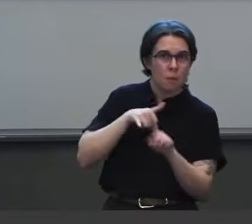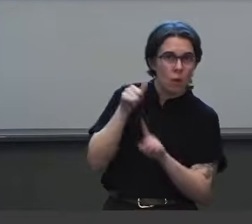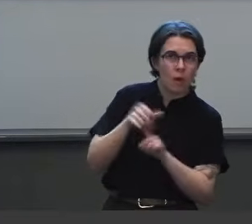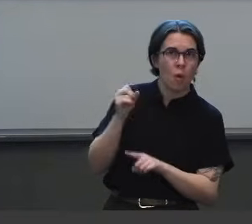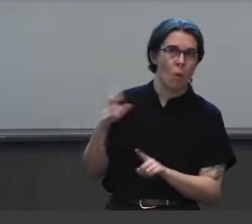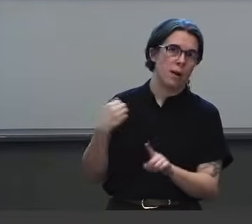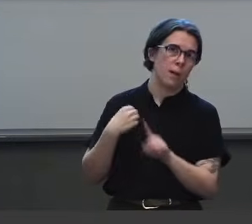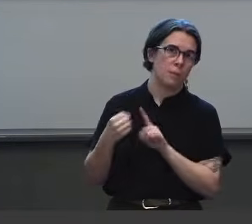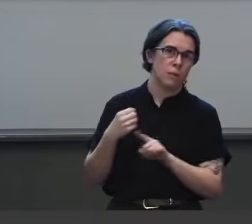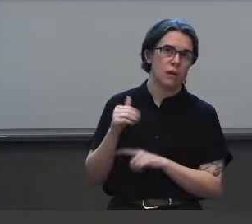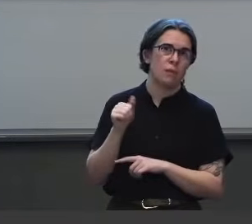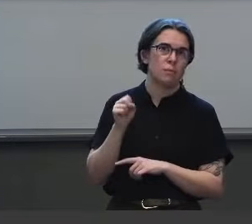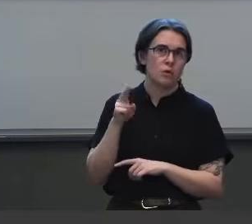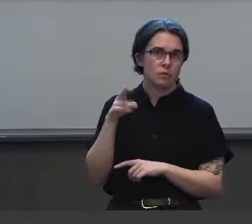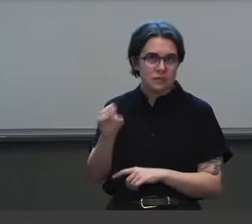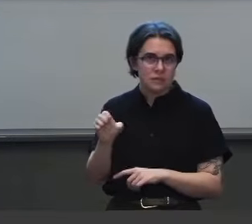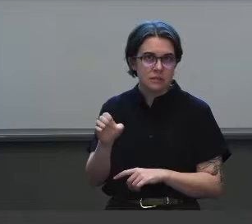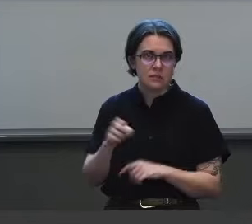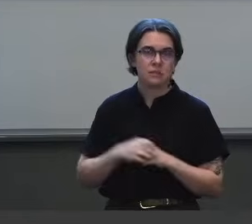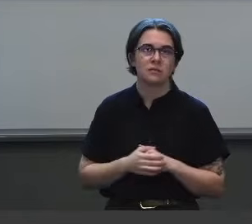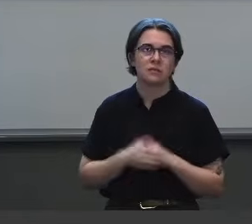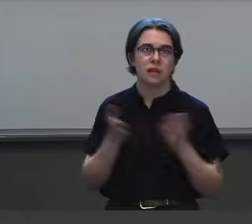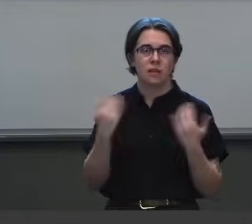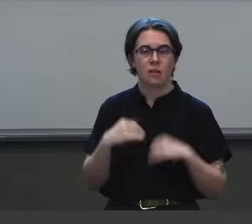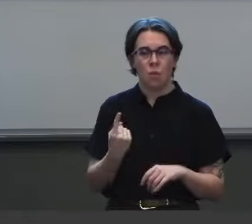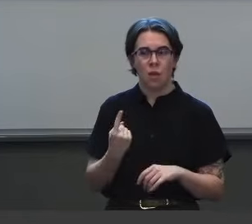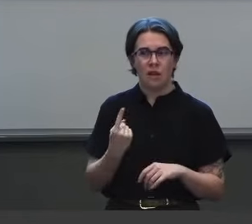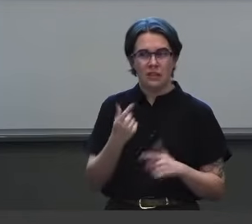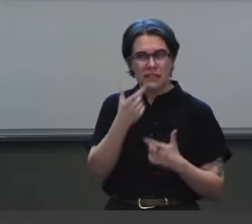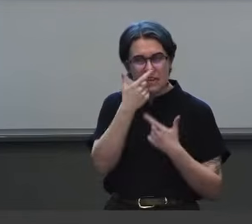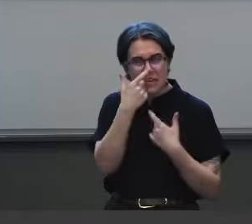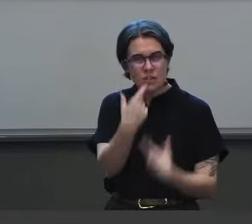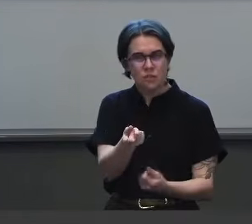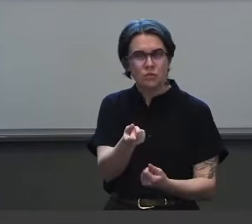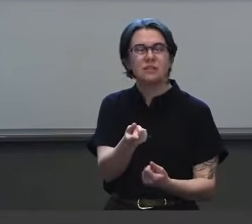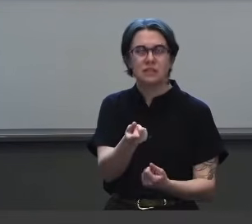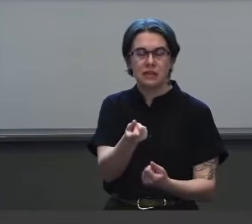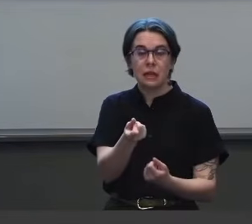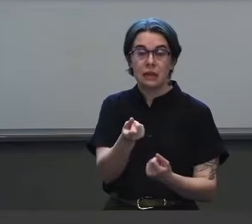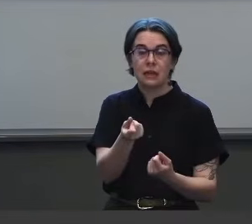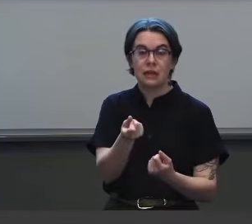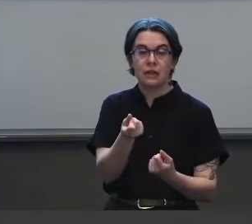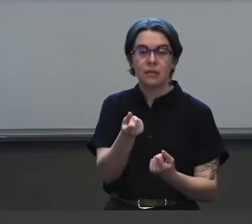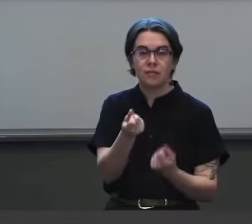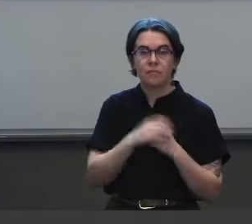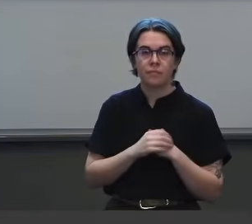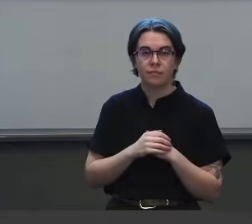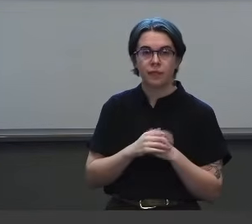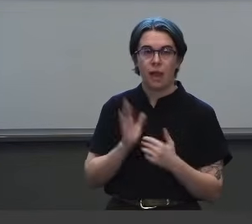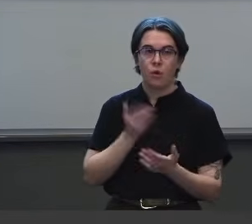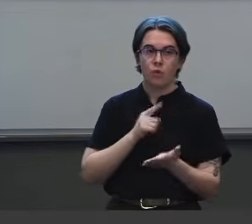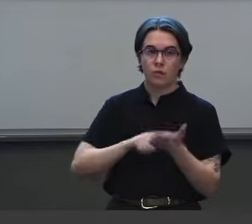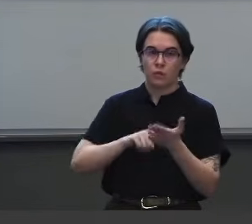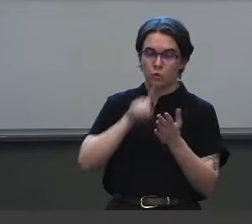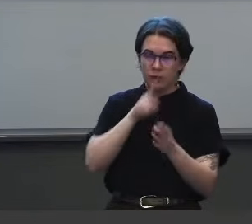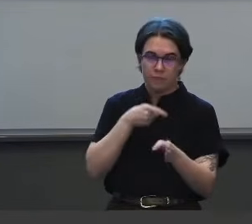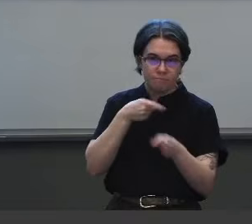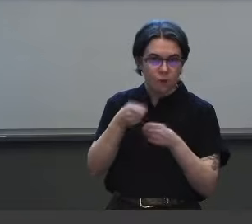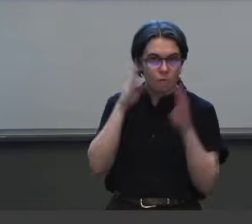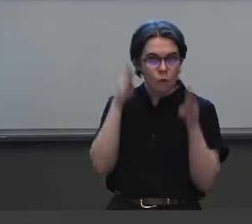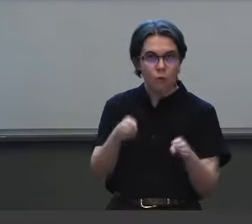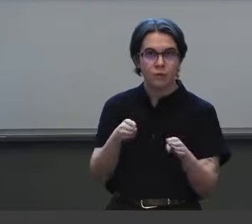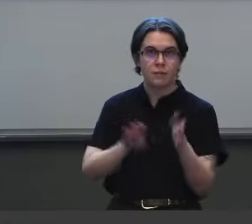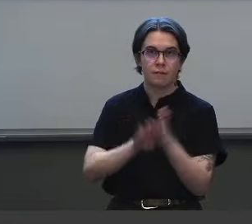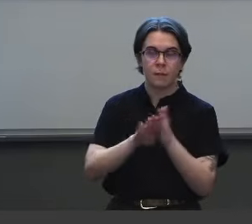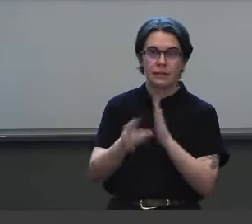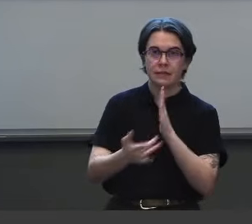abused. And then the bottom one we think is really interesting because obviously our work is around developing technology. I avoid going